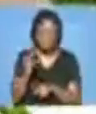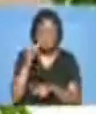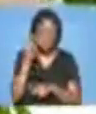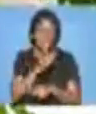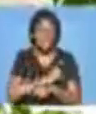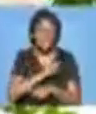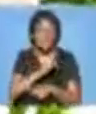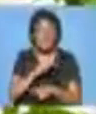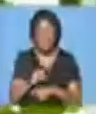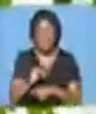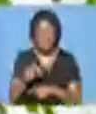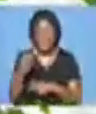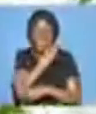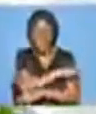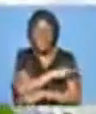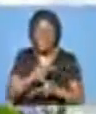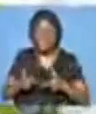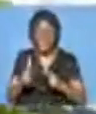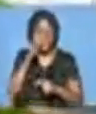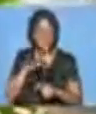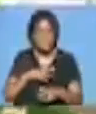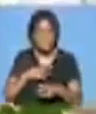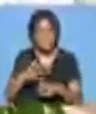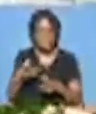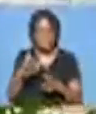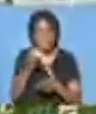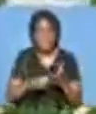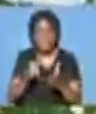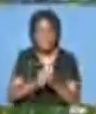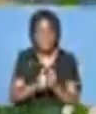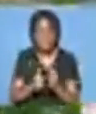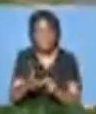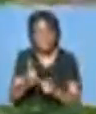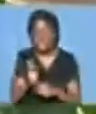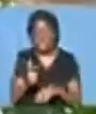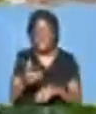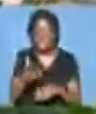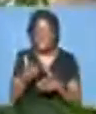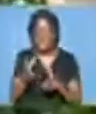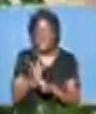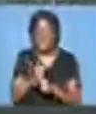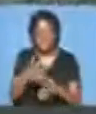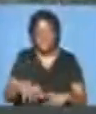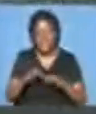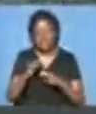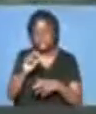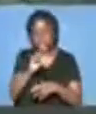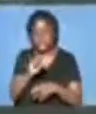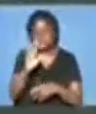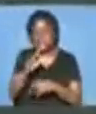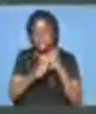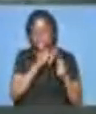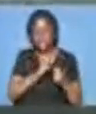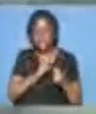in connection with the August 24 triple shooting on Rupert Dean Lane that claimed the life of 25-year-old Dario Dawkins, critically wounding